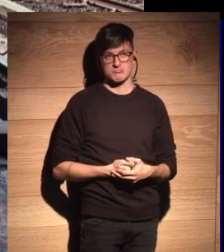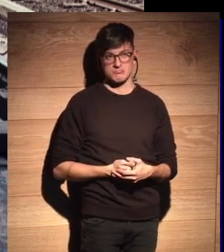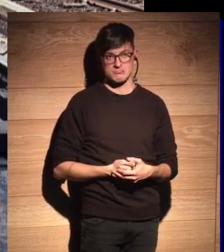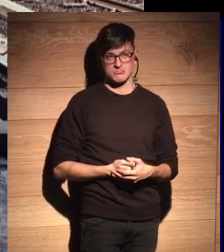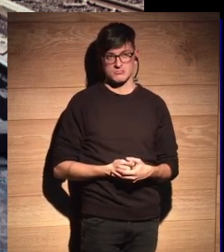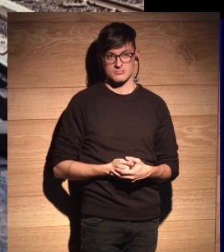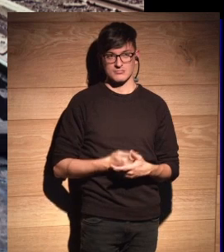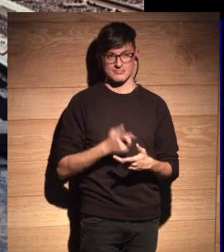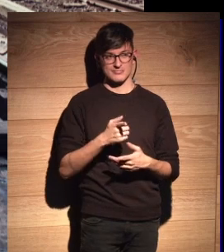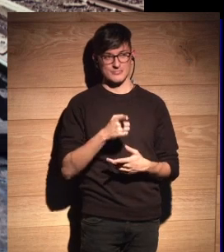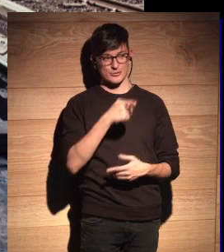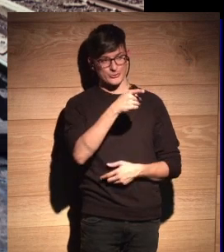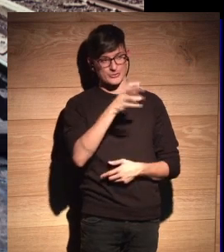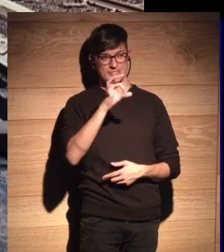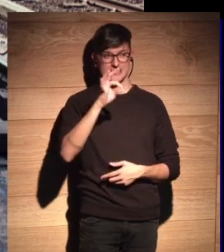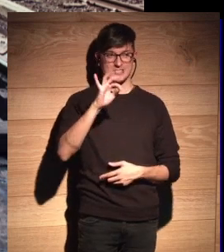that's